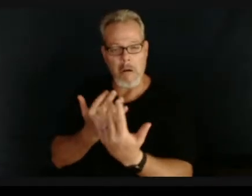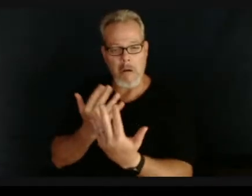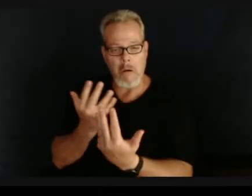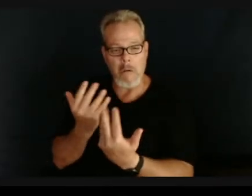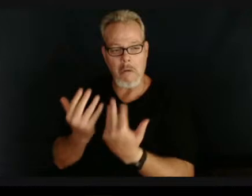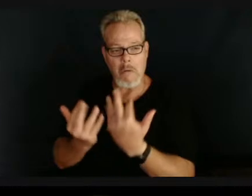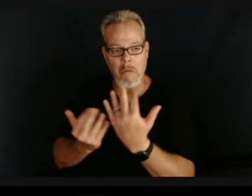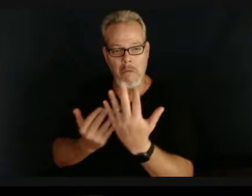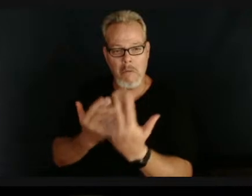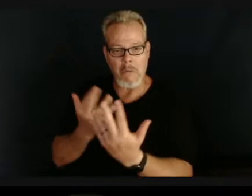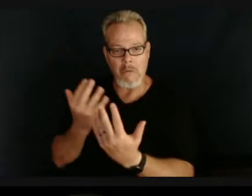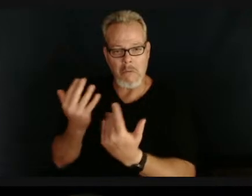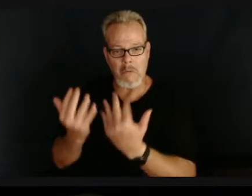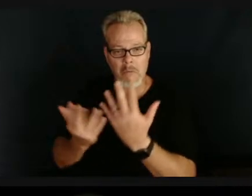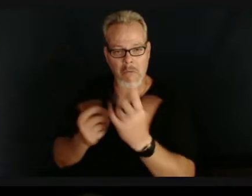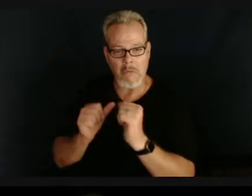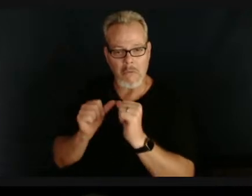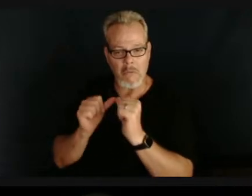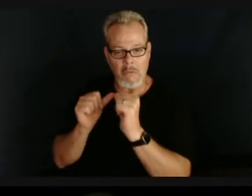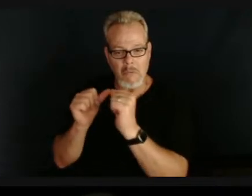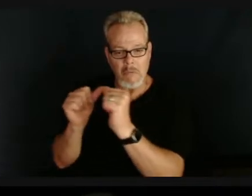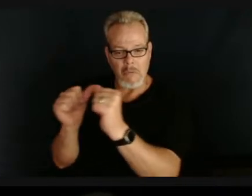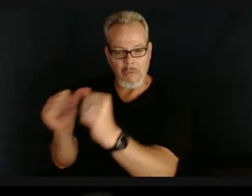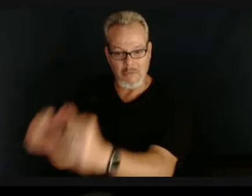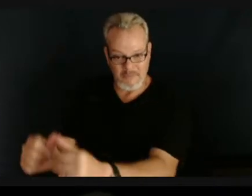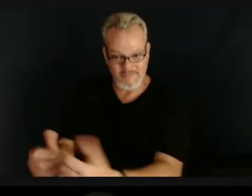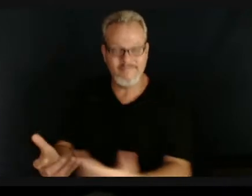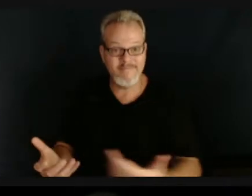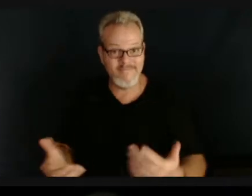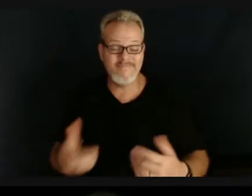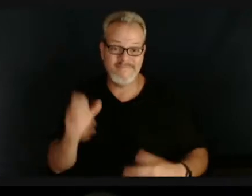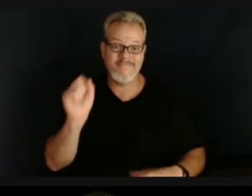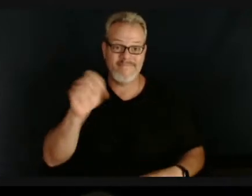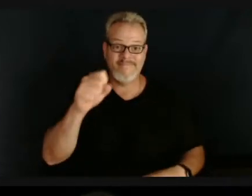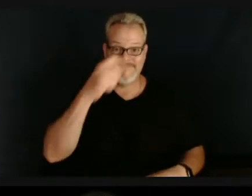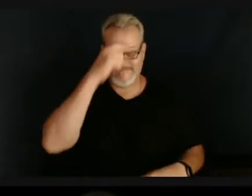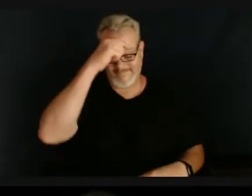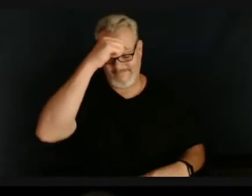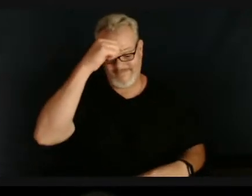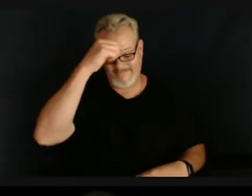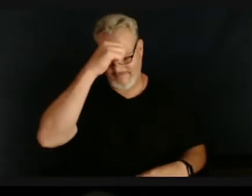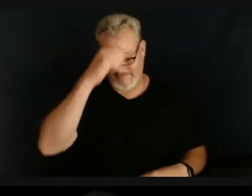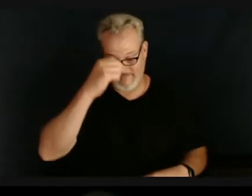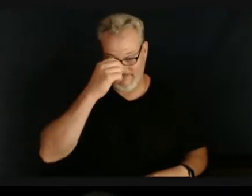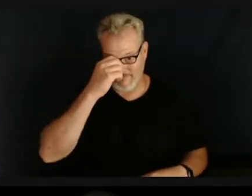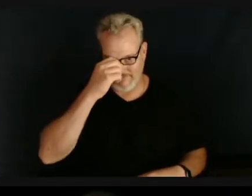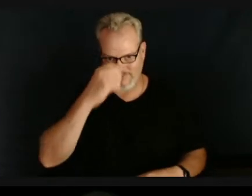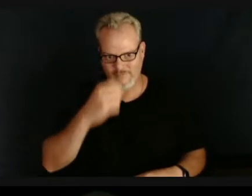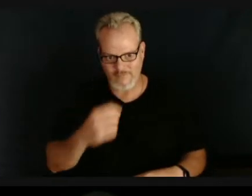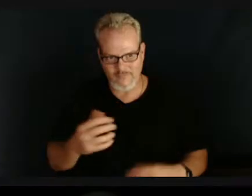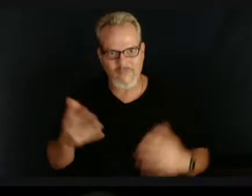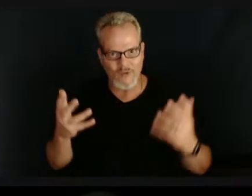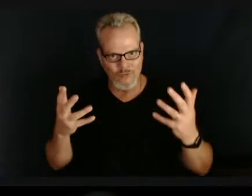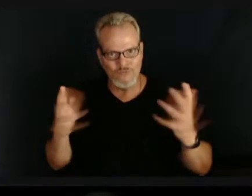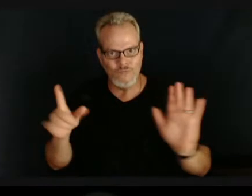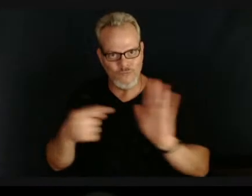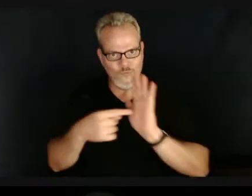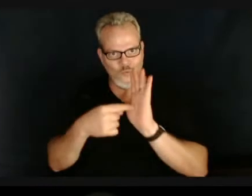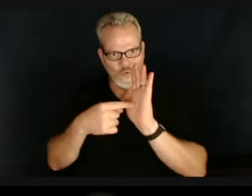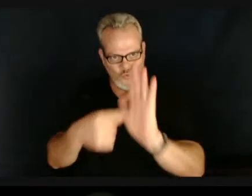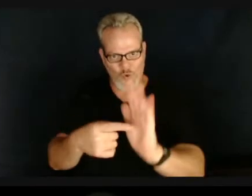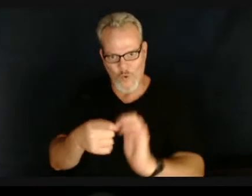vent? Yeah, we showed this link from the USGS,